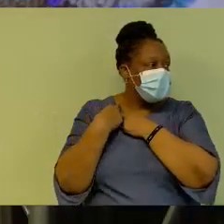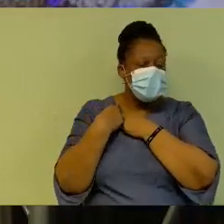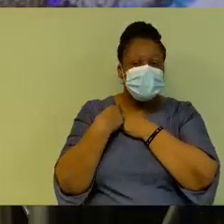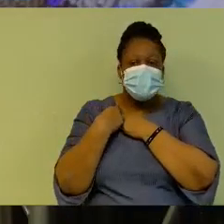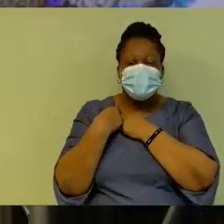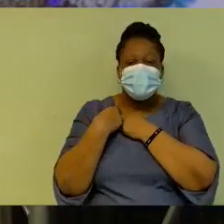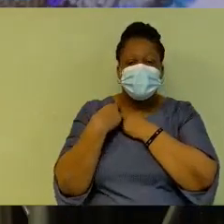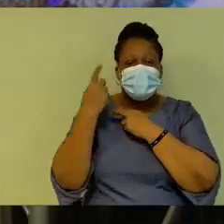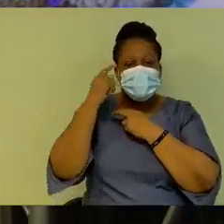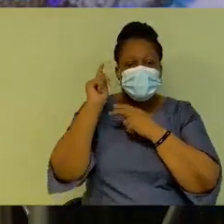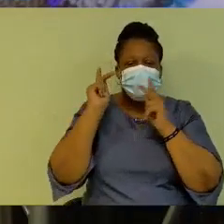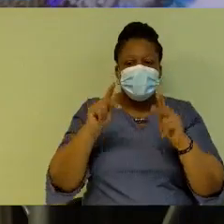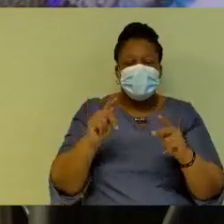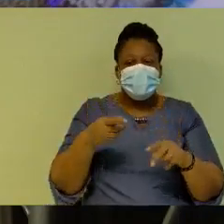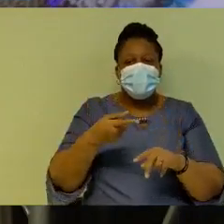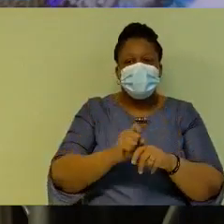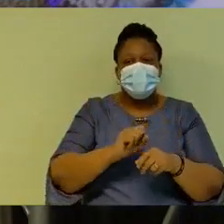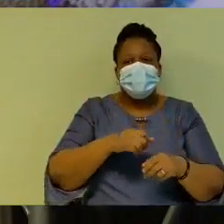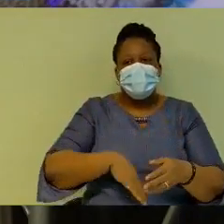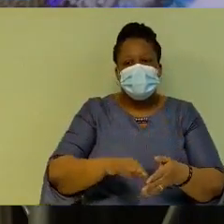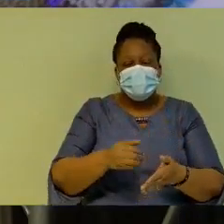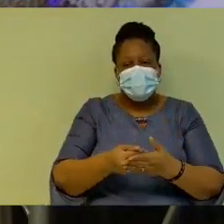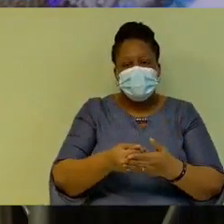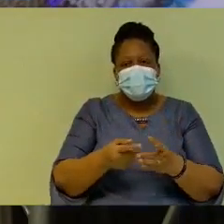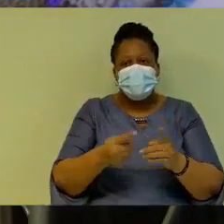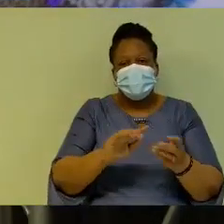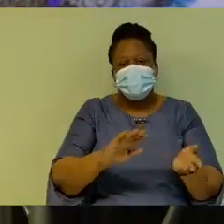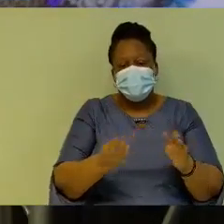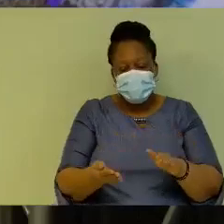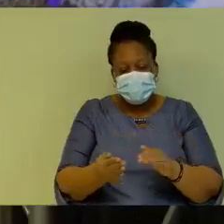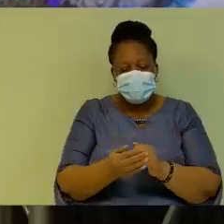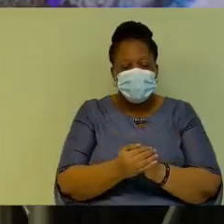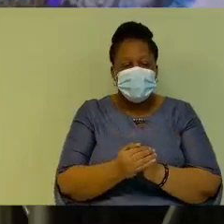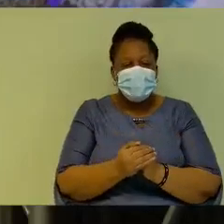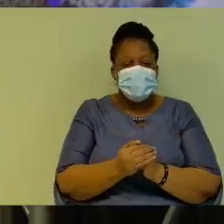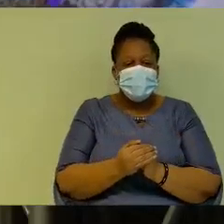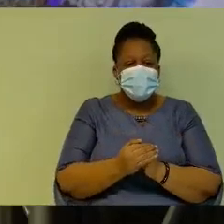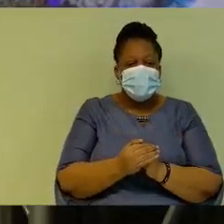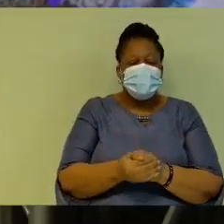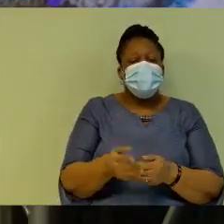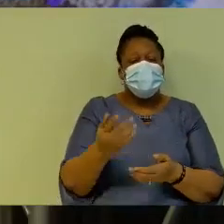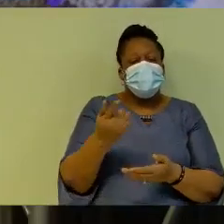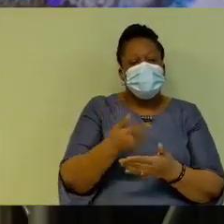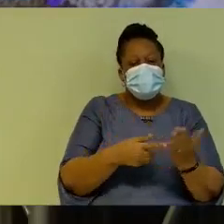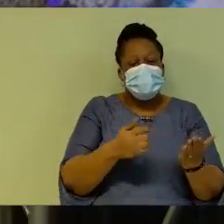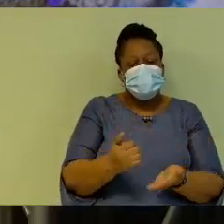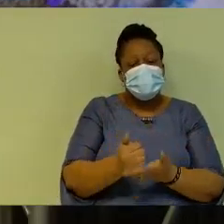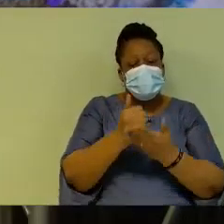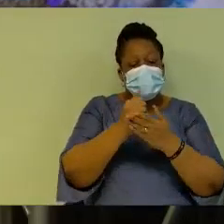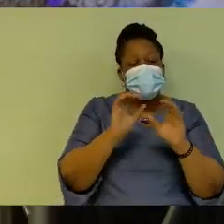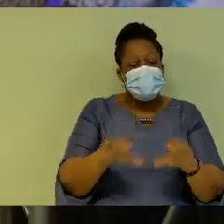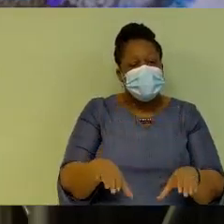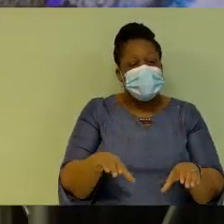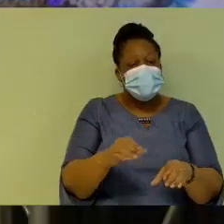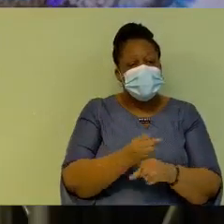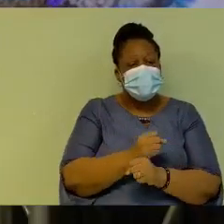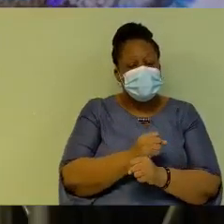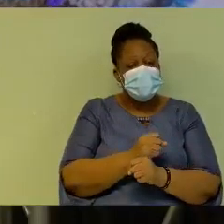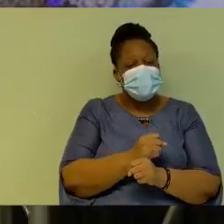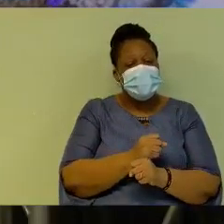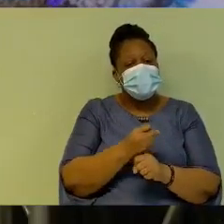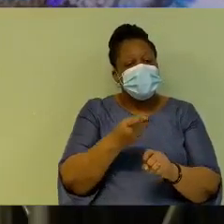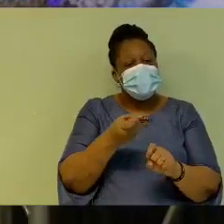tomb. In terms of assistance for single parents, they can access that type of assistance